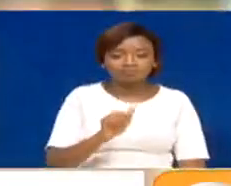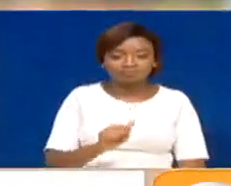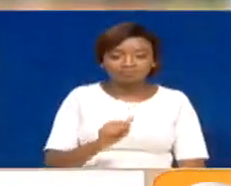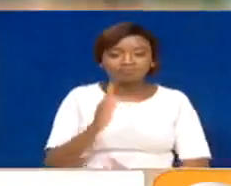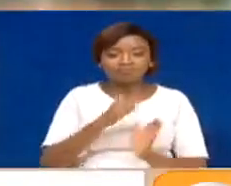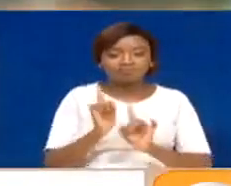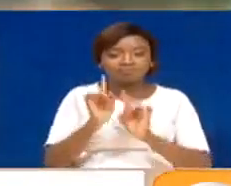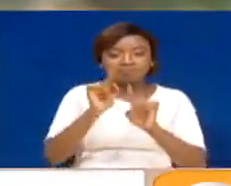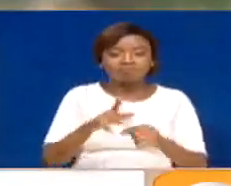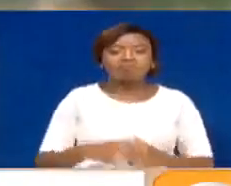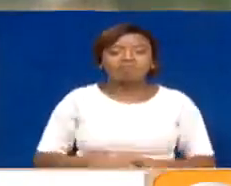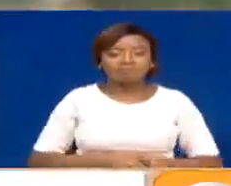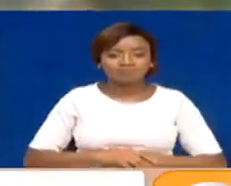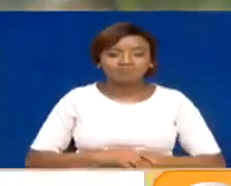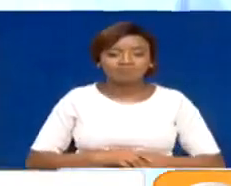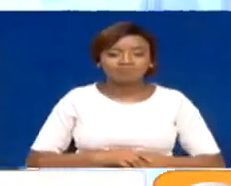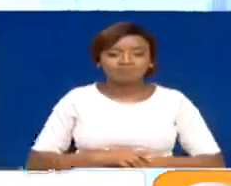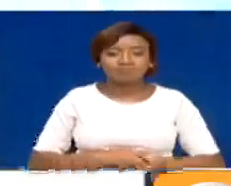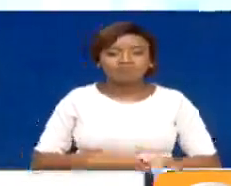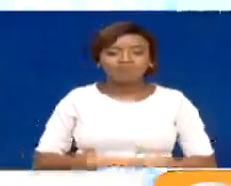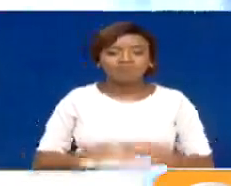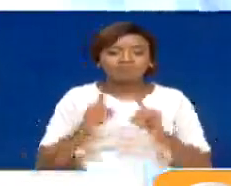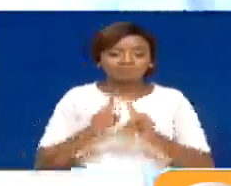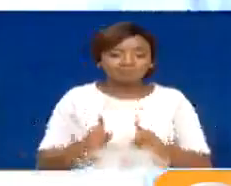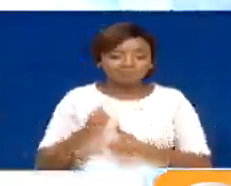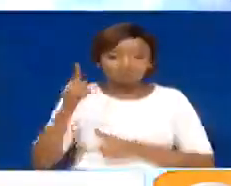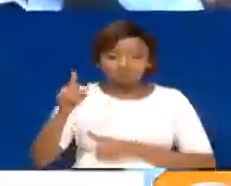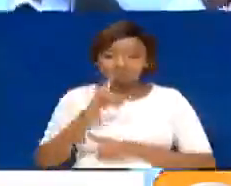coming Thursday, the 14th, across the country. And the clergy